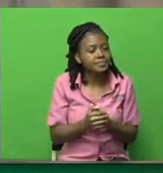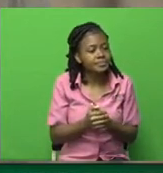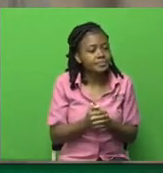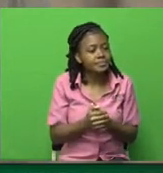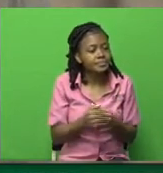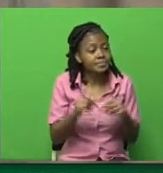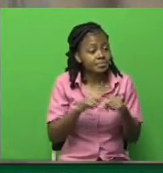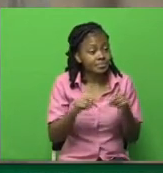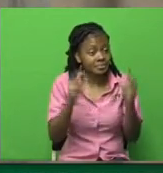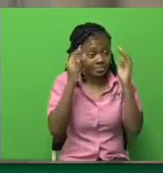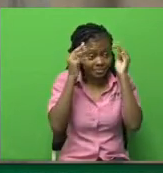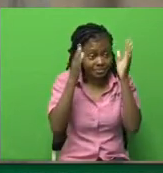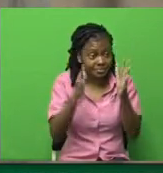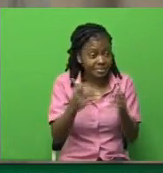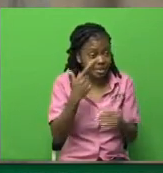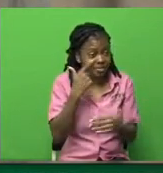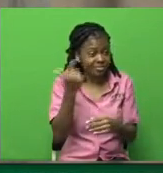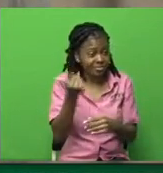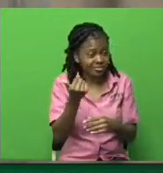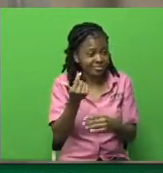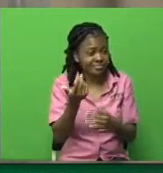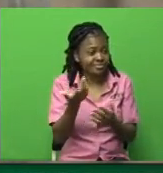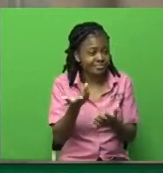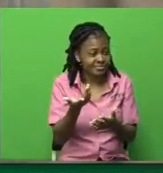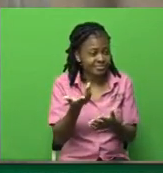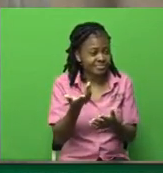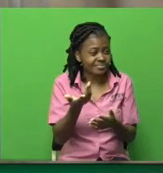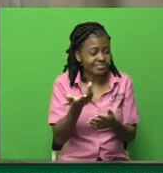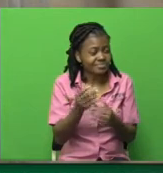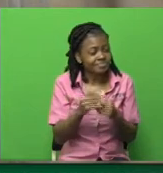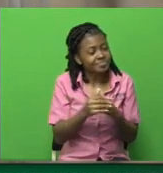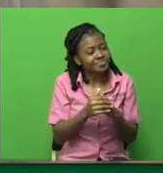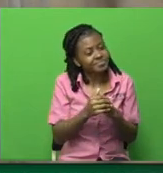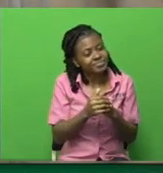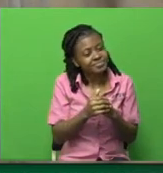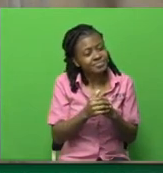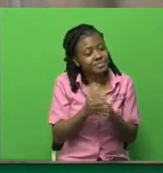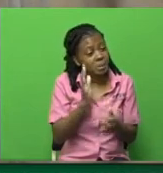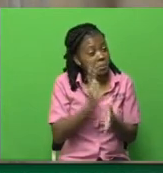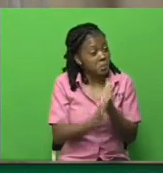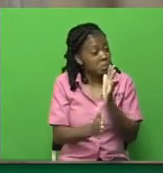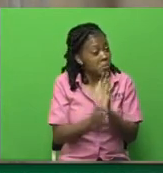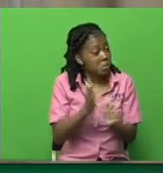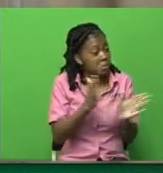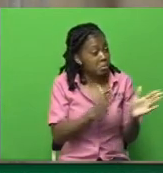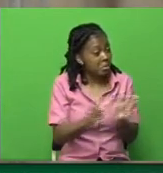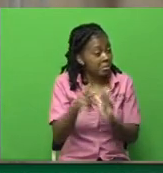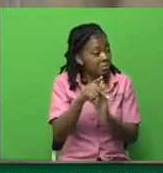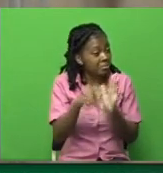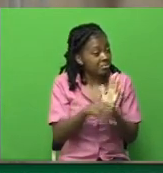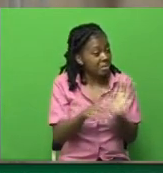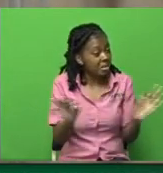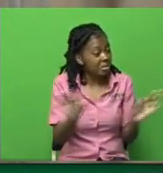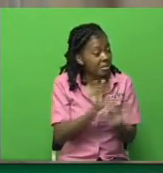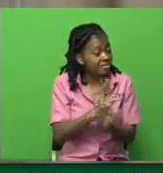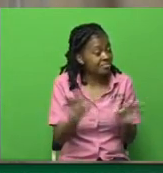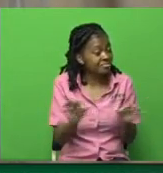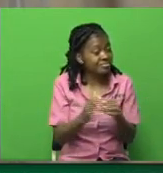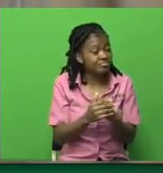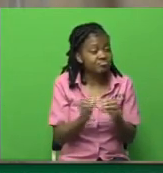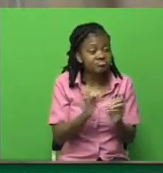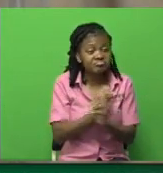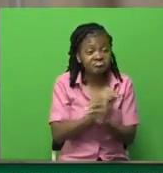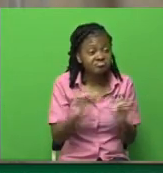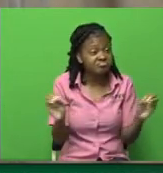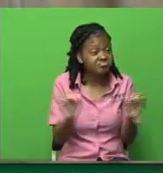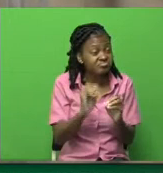had abandoned those plans and policies not one mention of it is made in